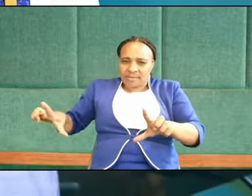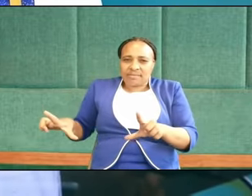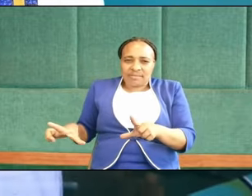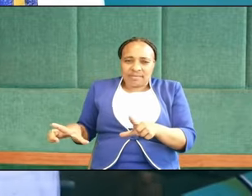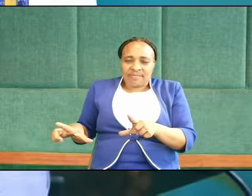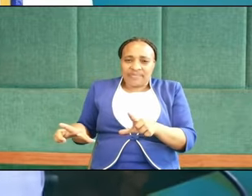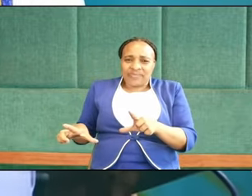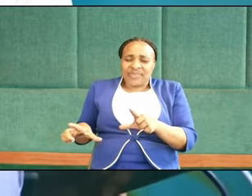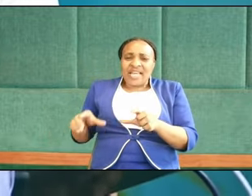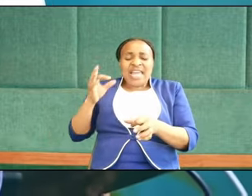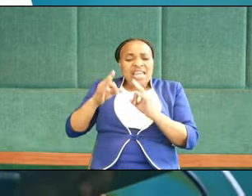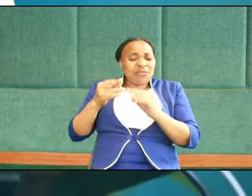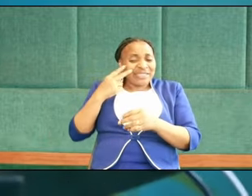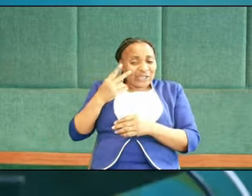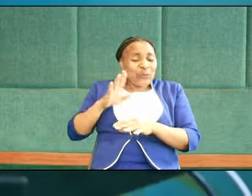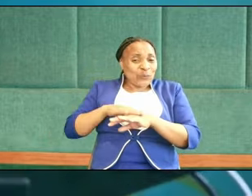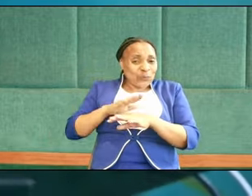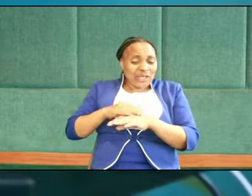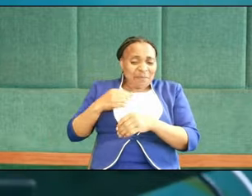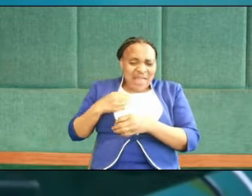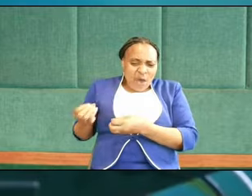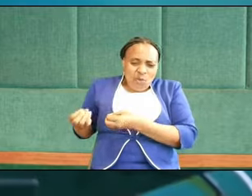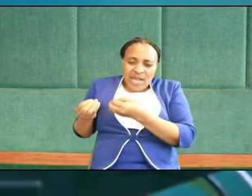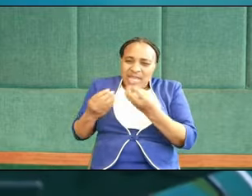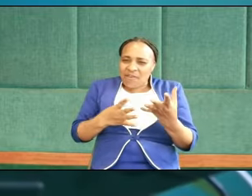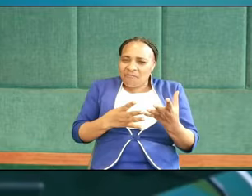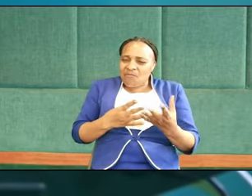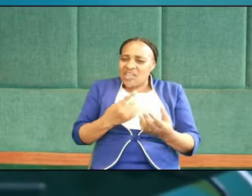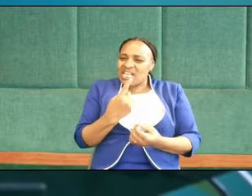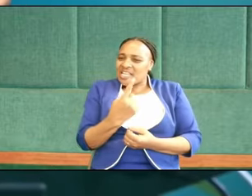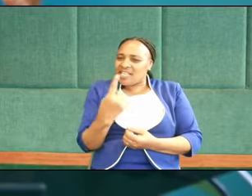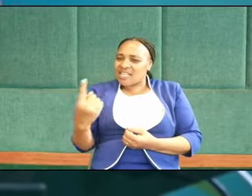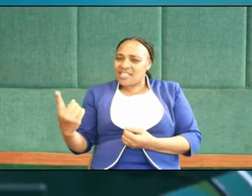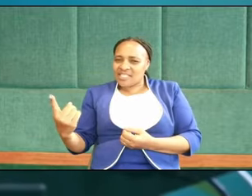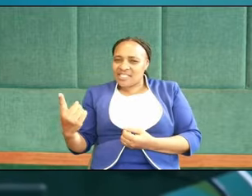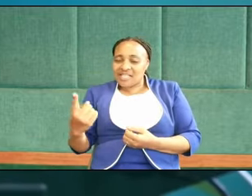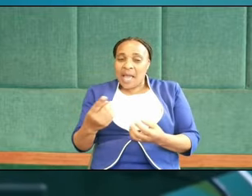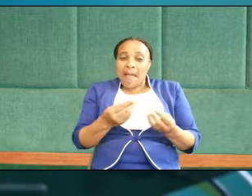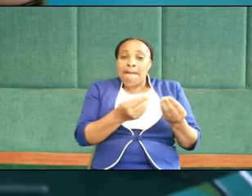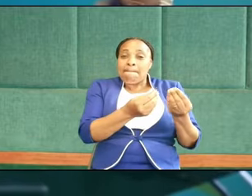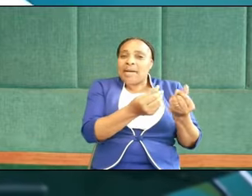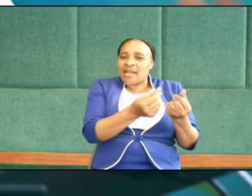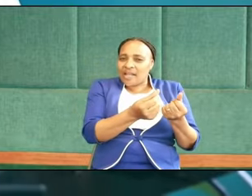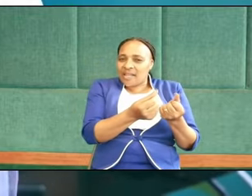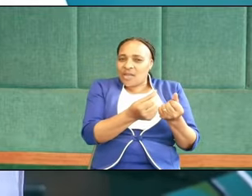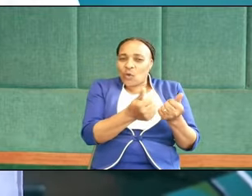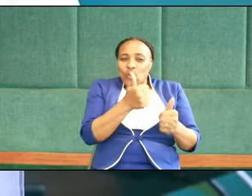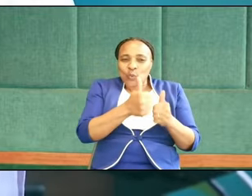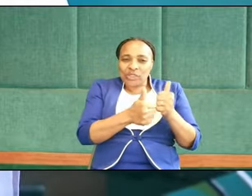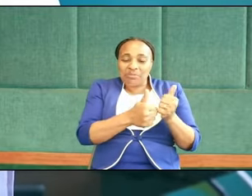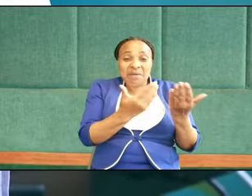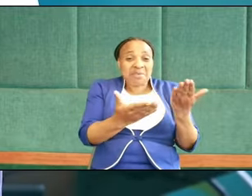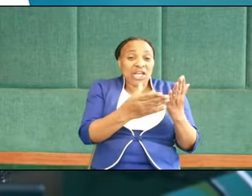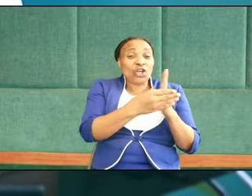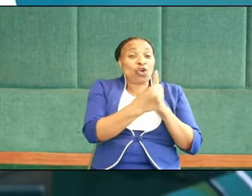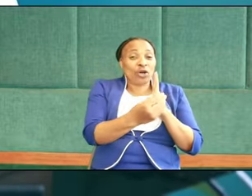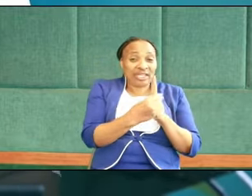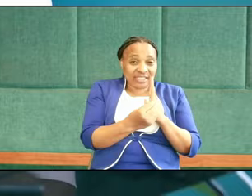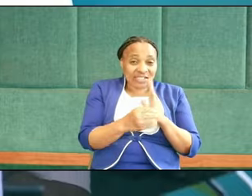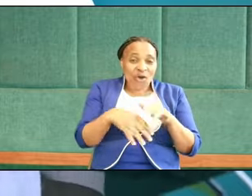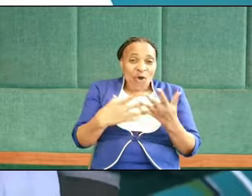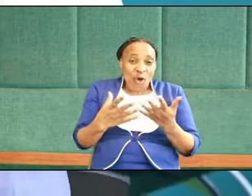if it seems good to you, I will give you its worth in Kenya shillings or in dollars.